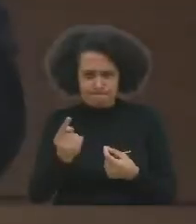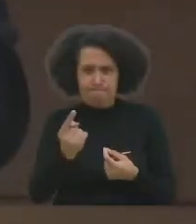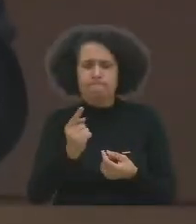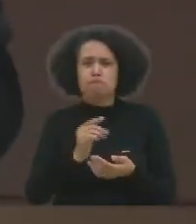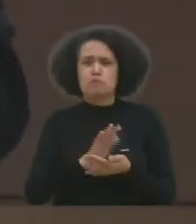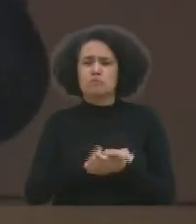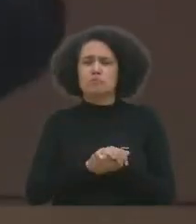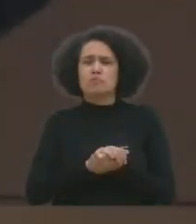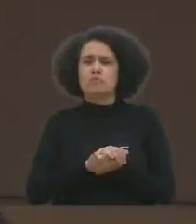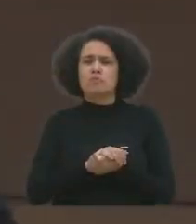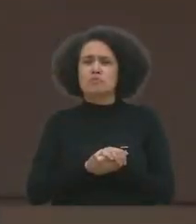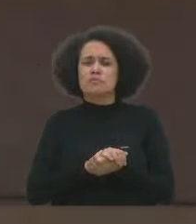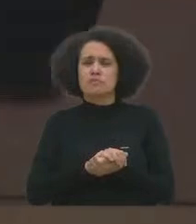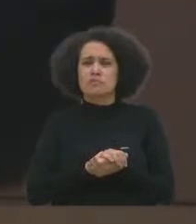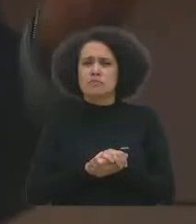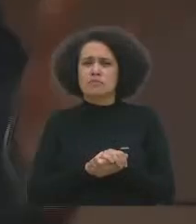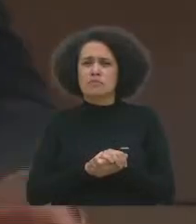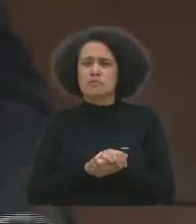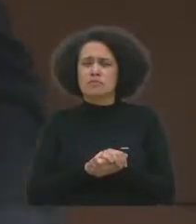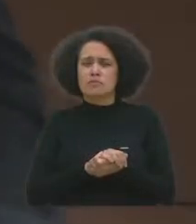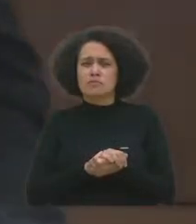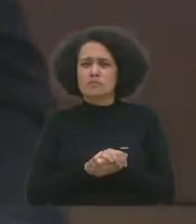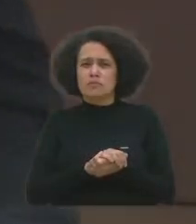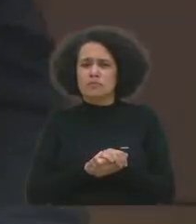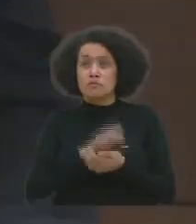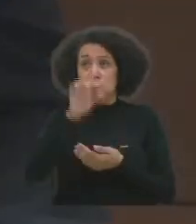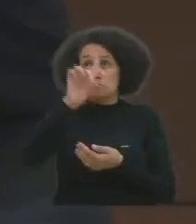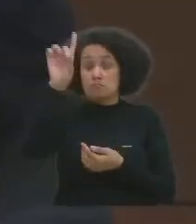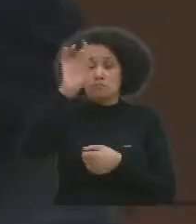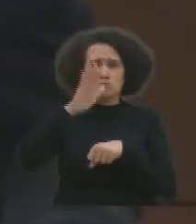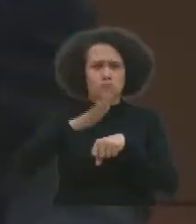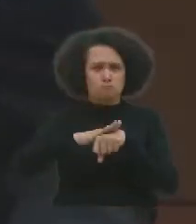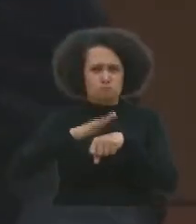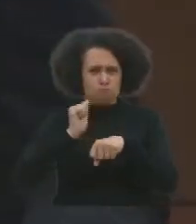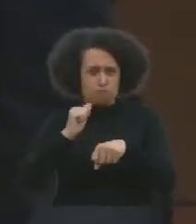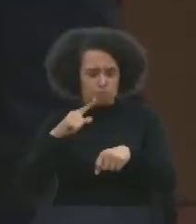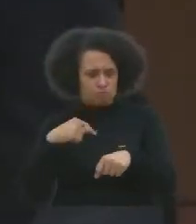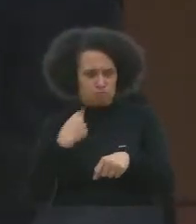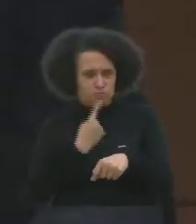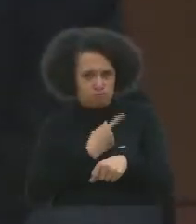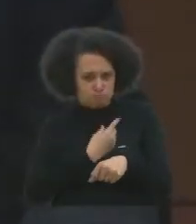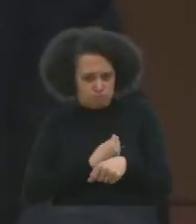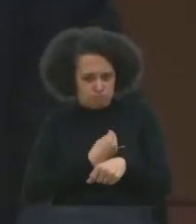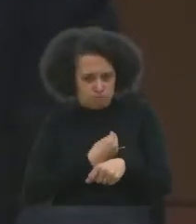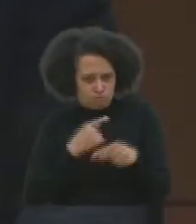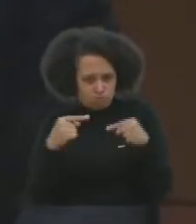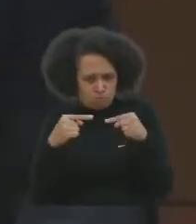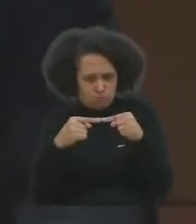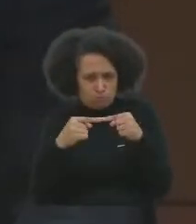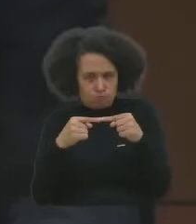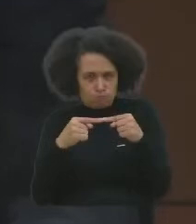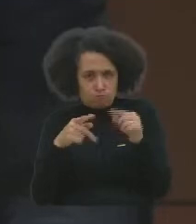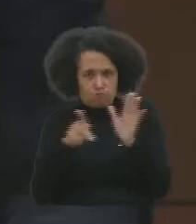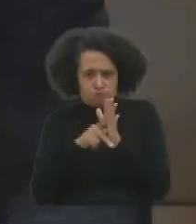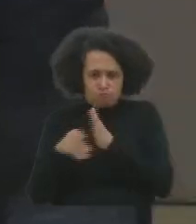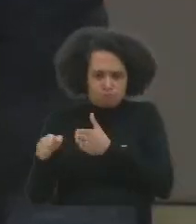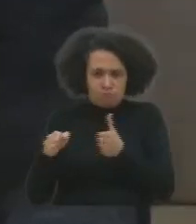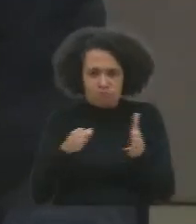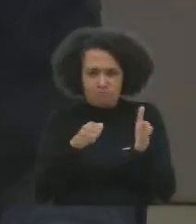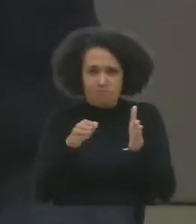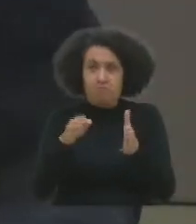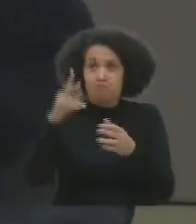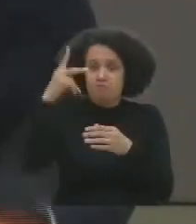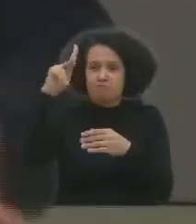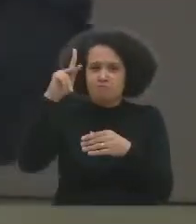to his ways, which are higher than our ways. E Deus nos chama a agirmos de acordo com os seus caminhos, que são muito acima dos